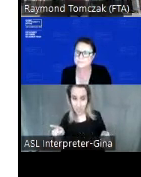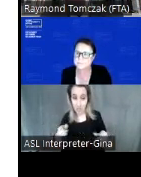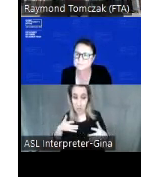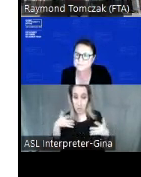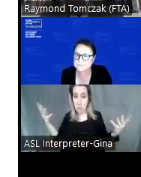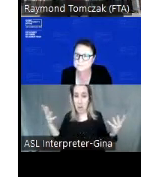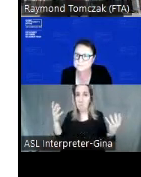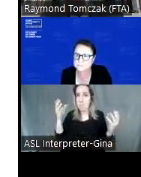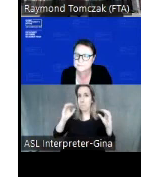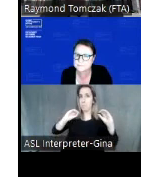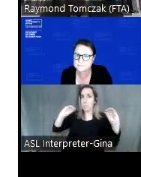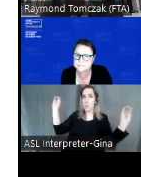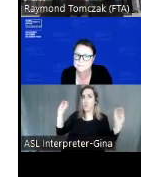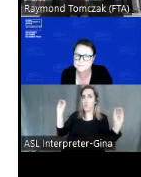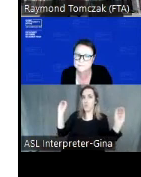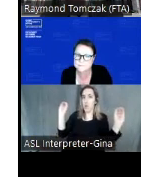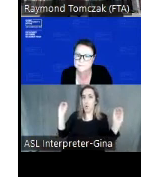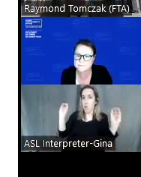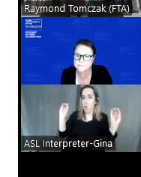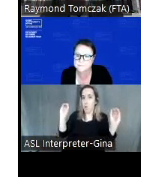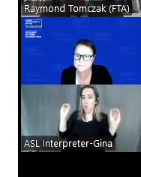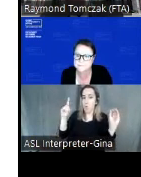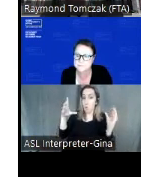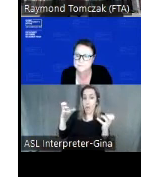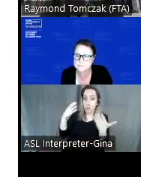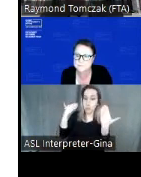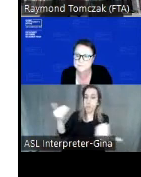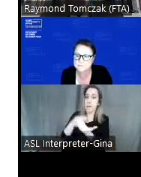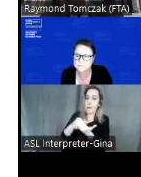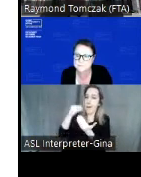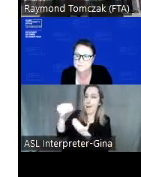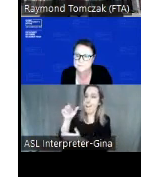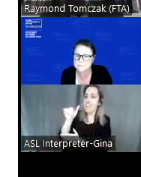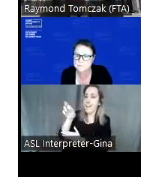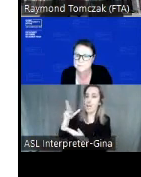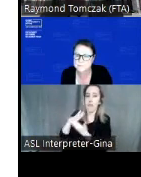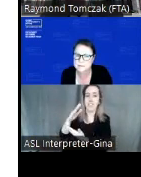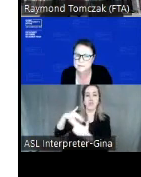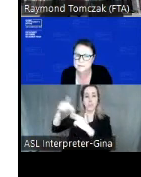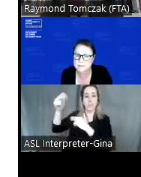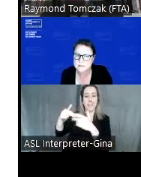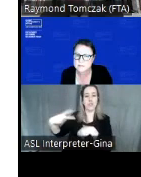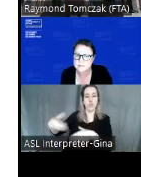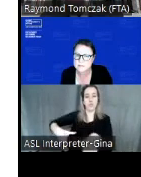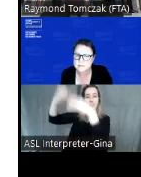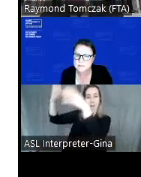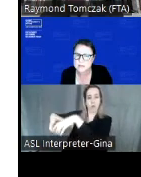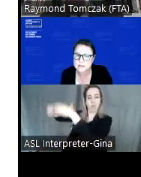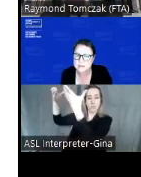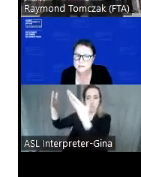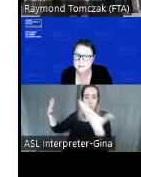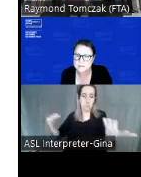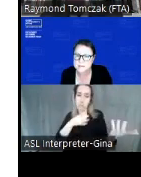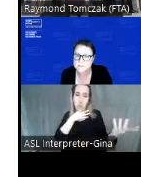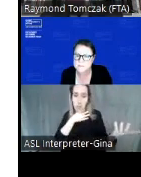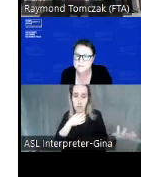taker for the for wanting to buy the air rights to build the two towers. What will happen then? Will this end up